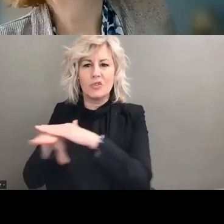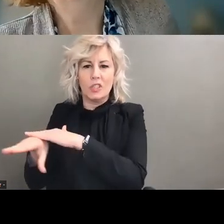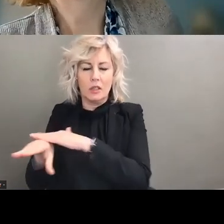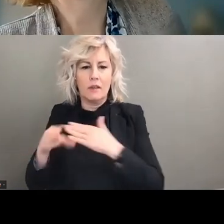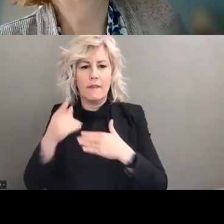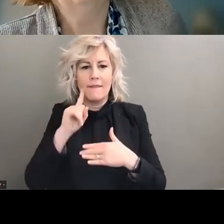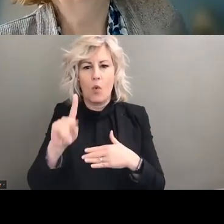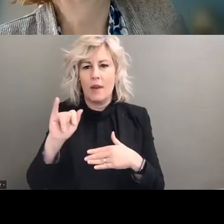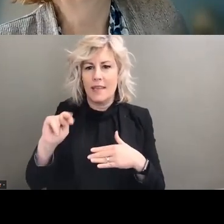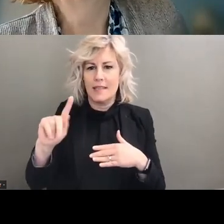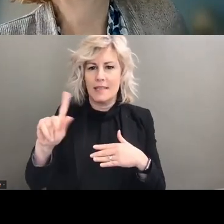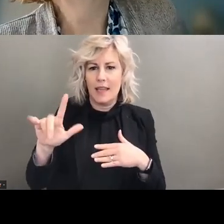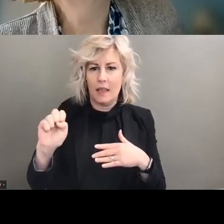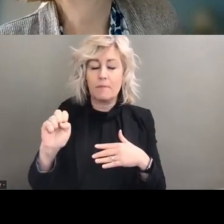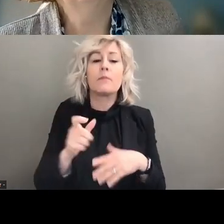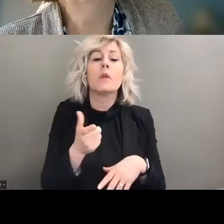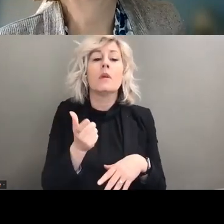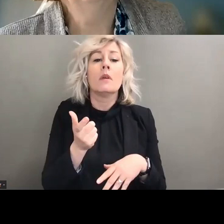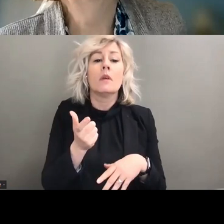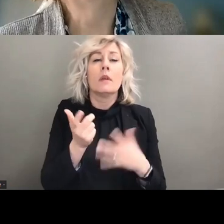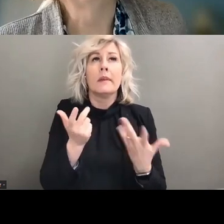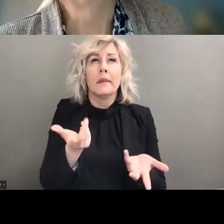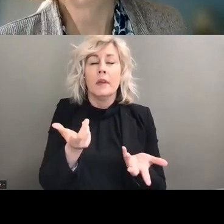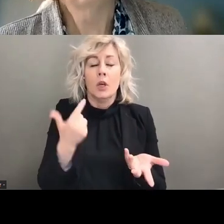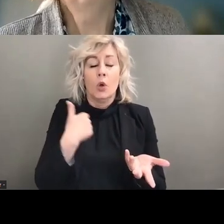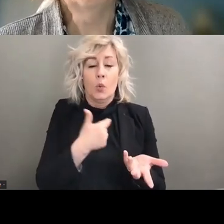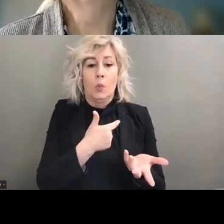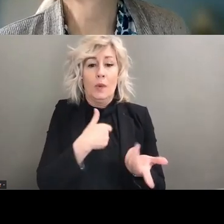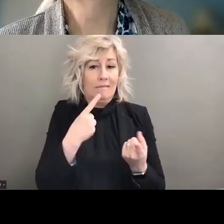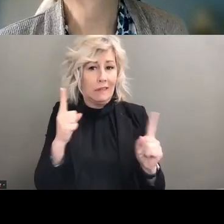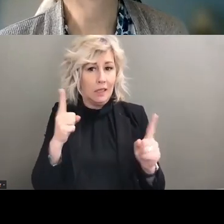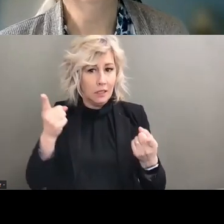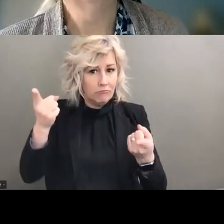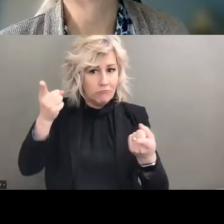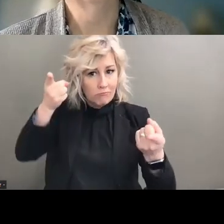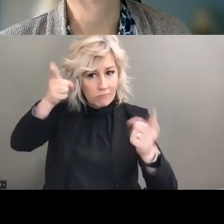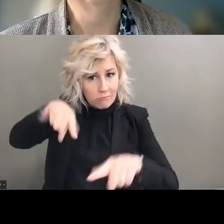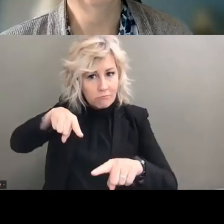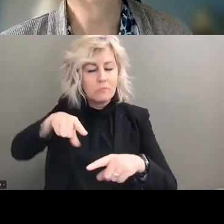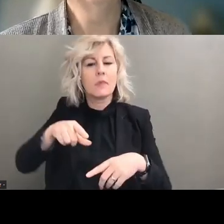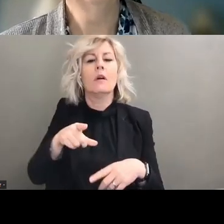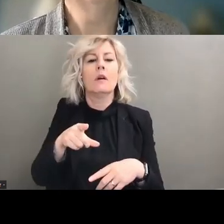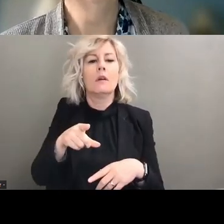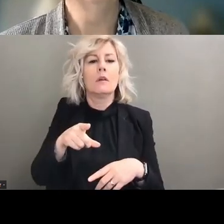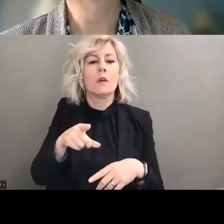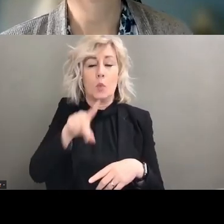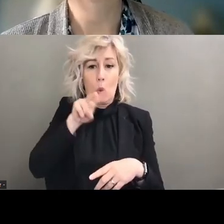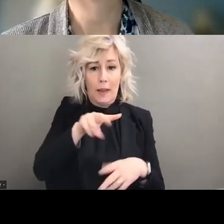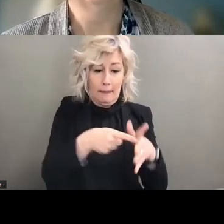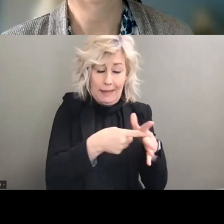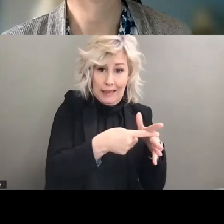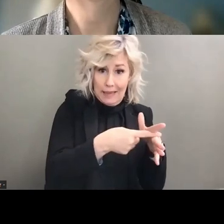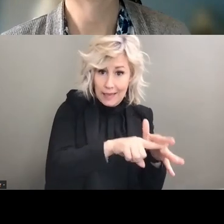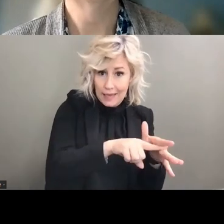And I'll say that when we reach this settlement and we're looking at from the very beginning to the end